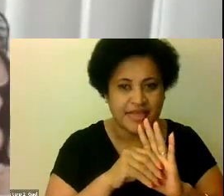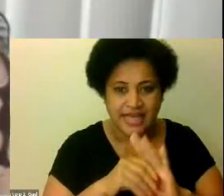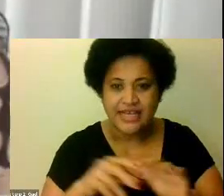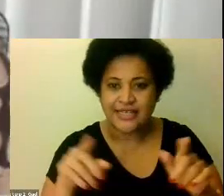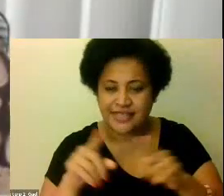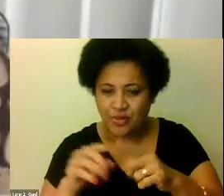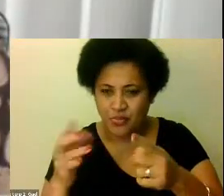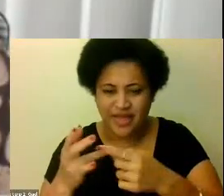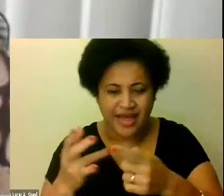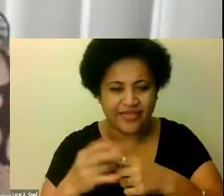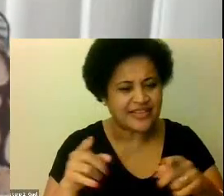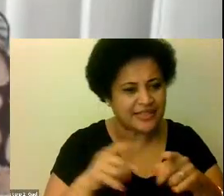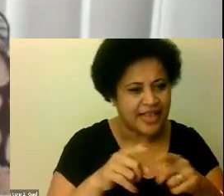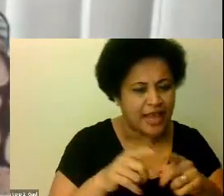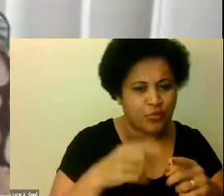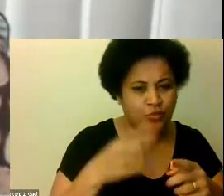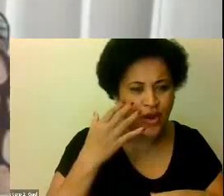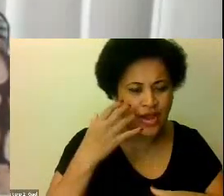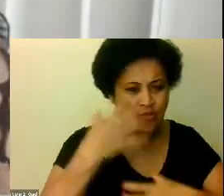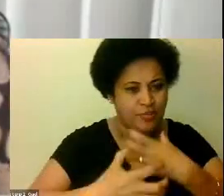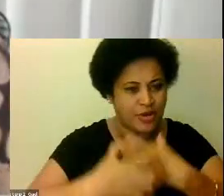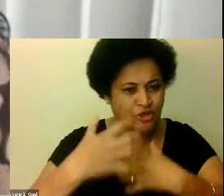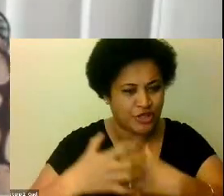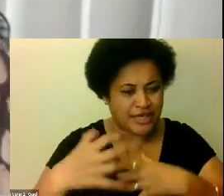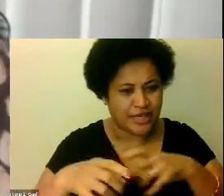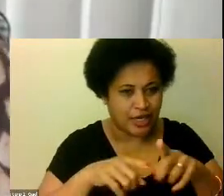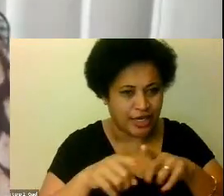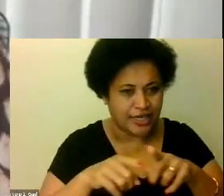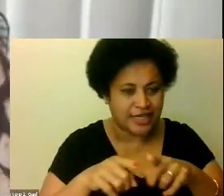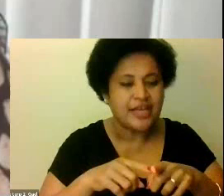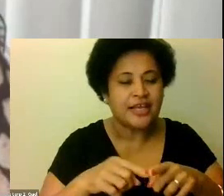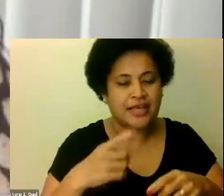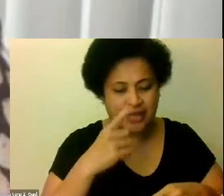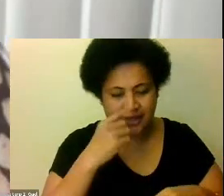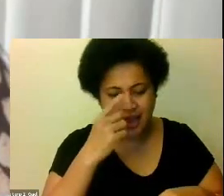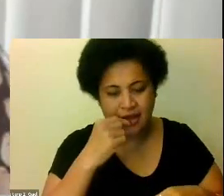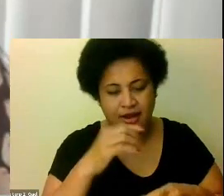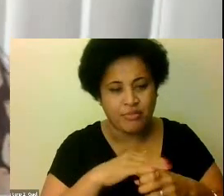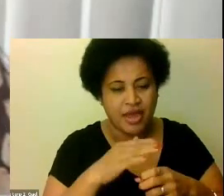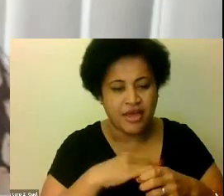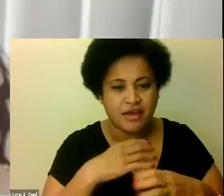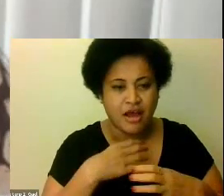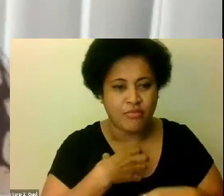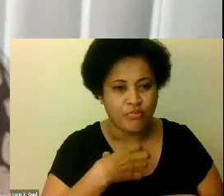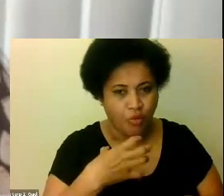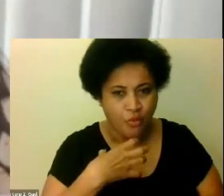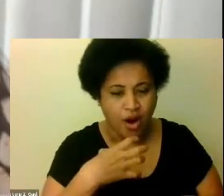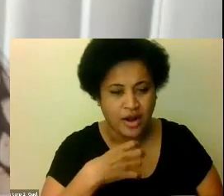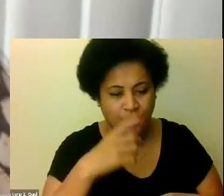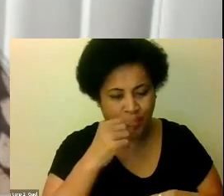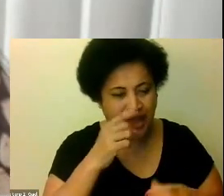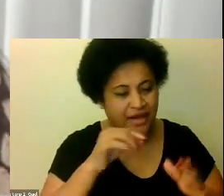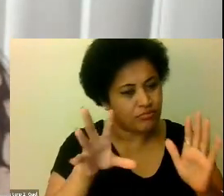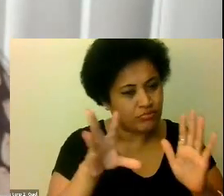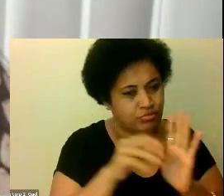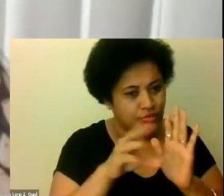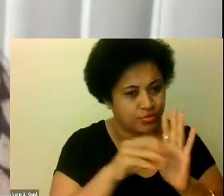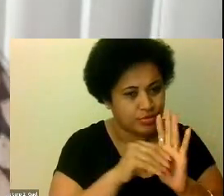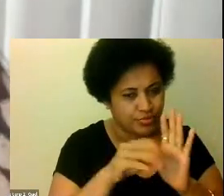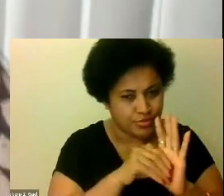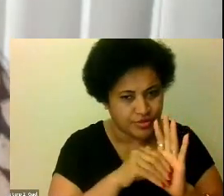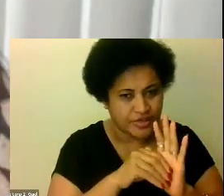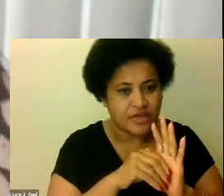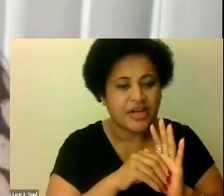use machine learning, and these can amplify and perpetuate gender and racial biases by uploading unrepresentative